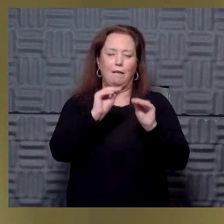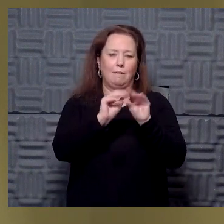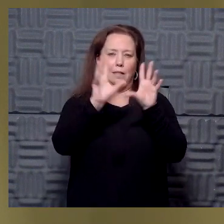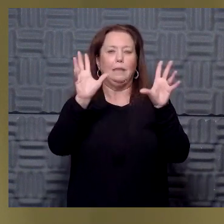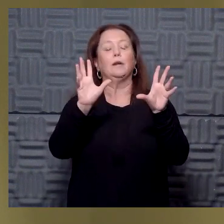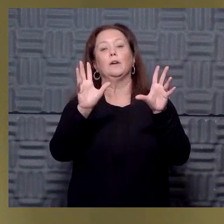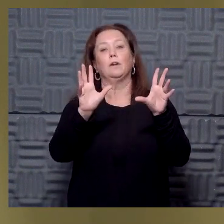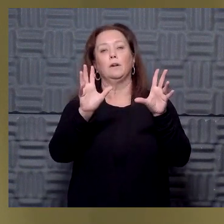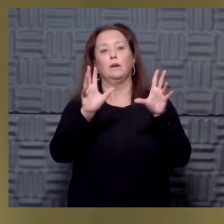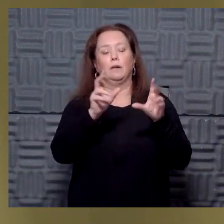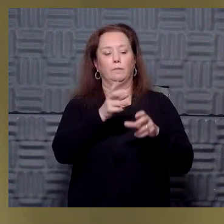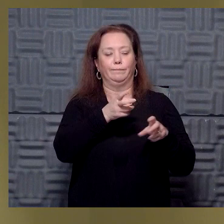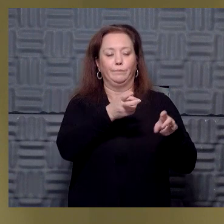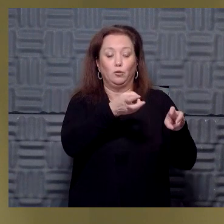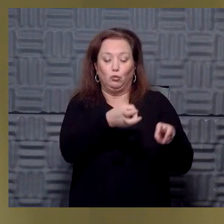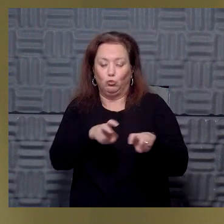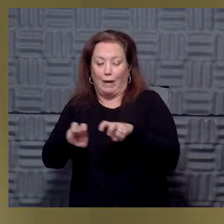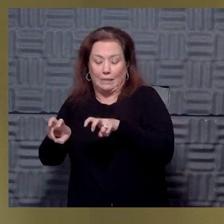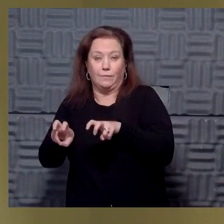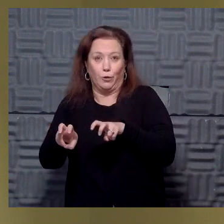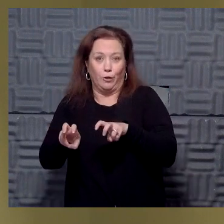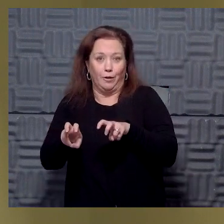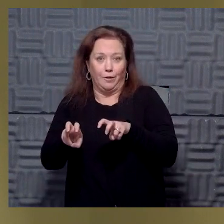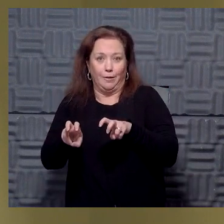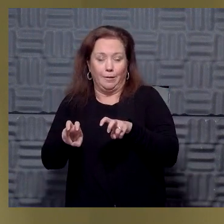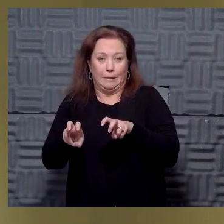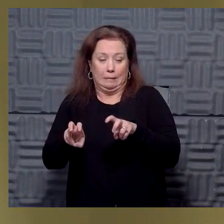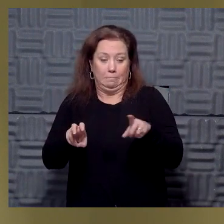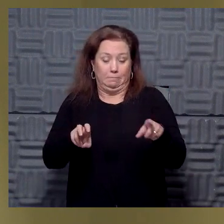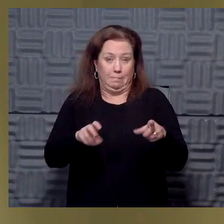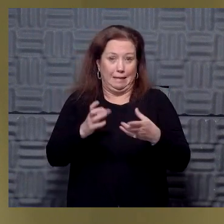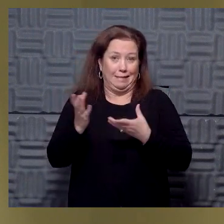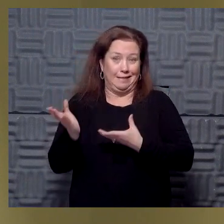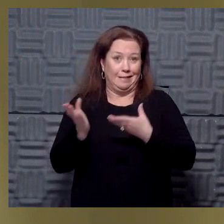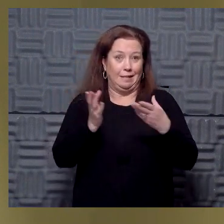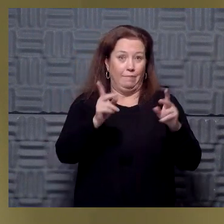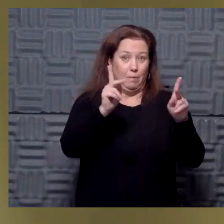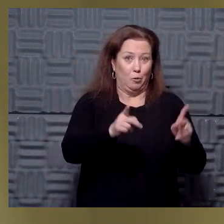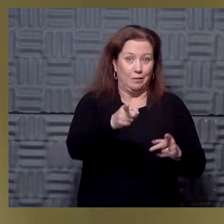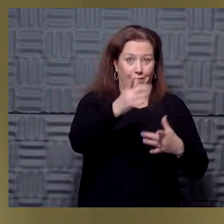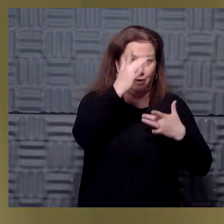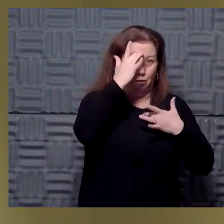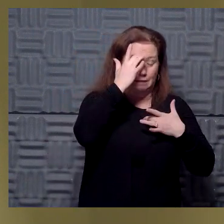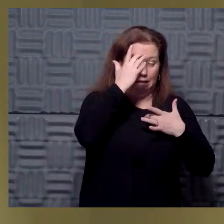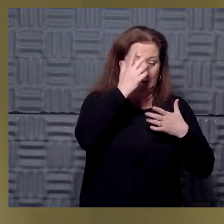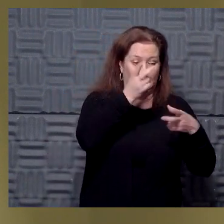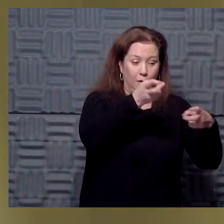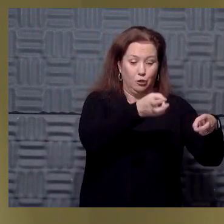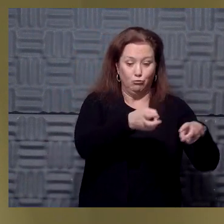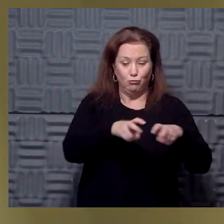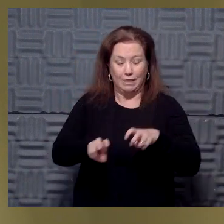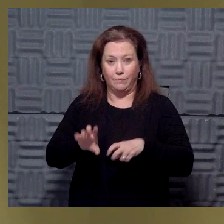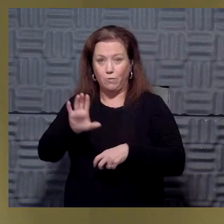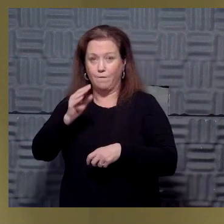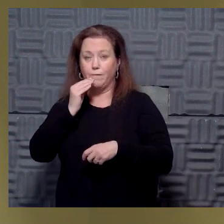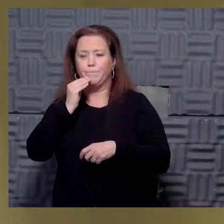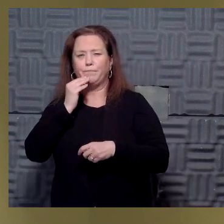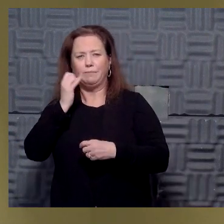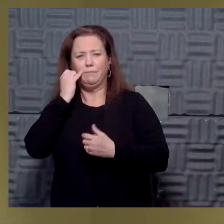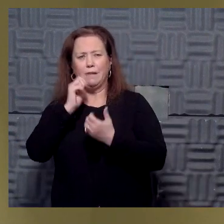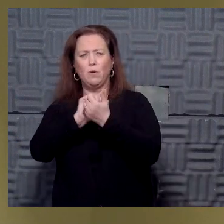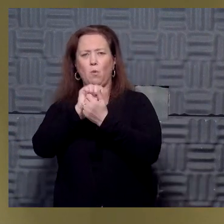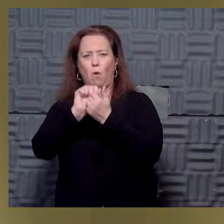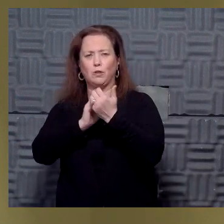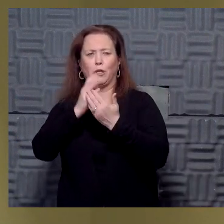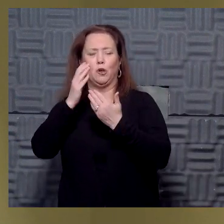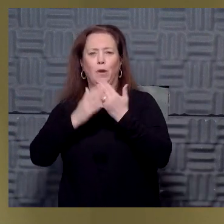be transfer from someone who if the delivery driver is sick. if you're doing all those things, you should be as safe